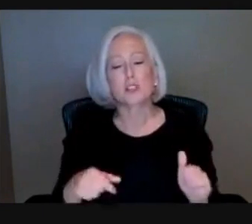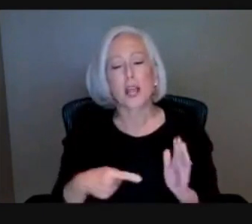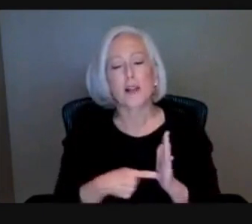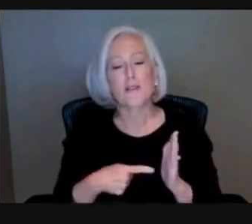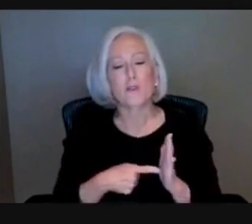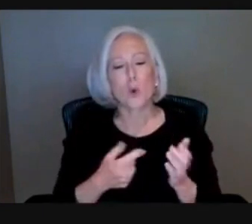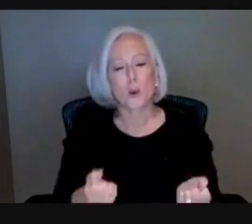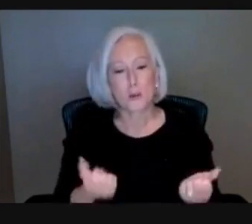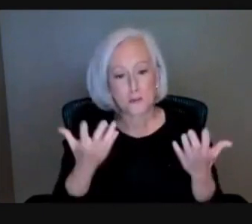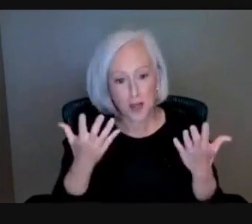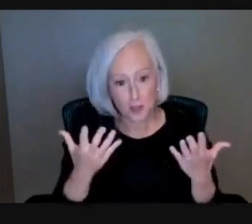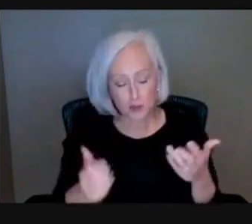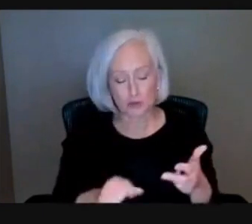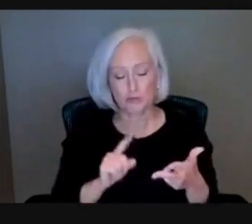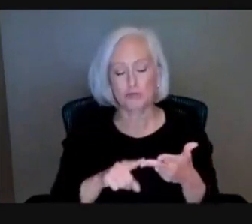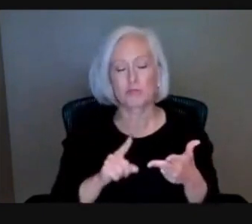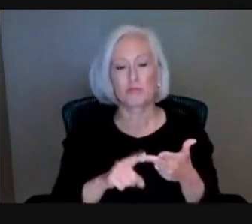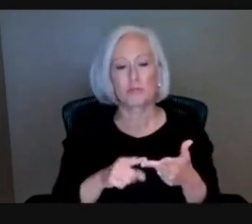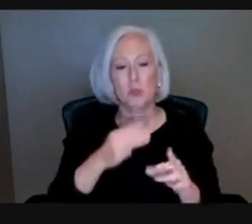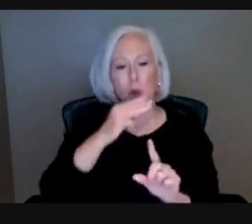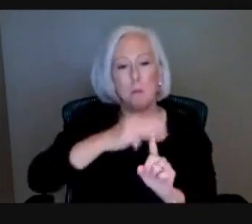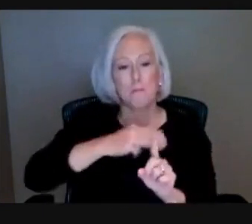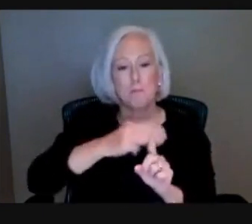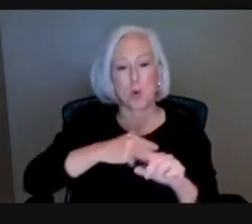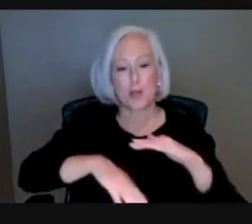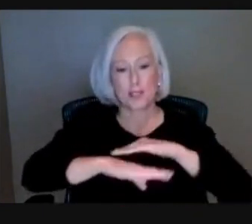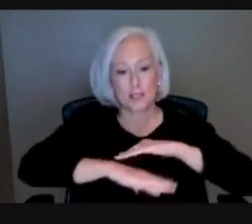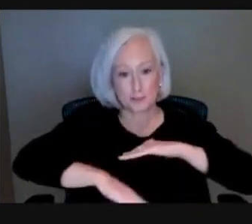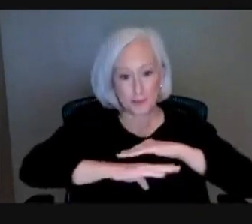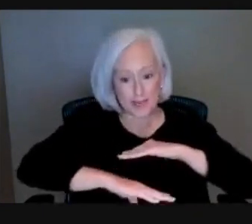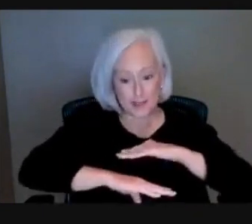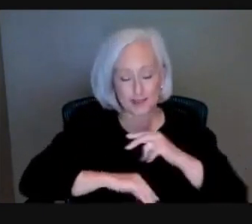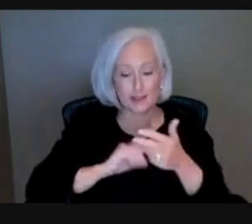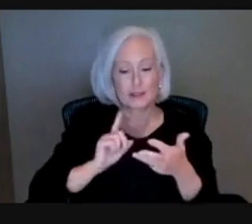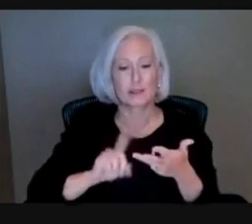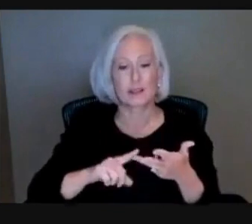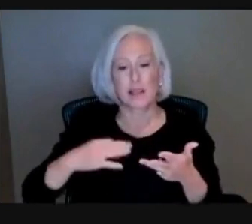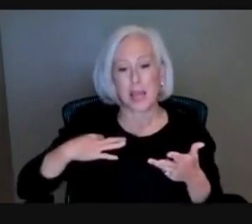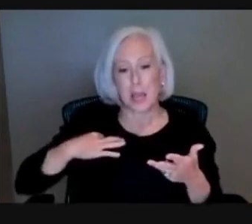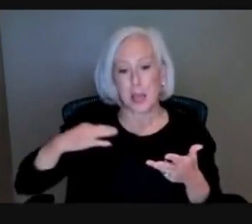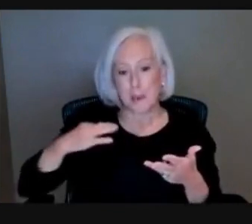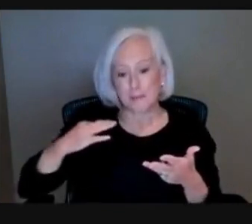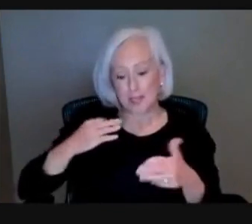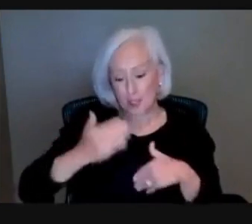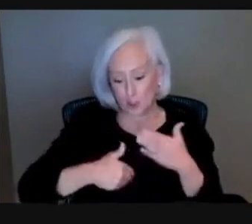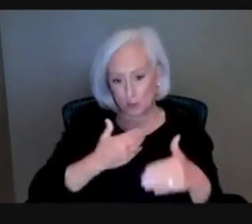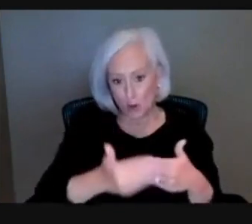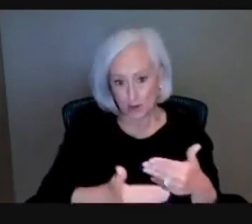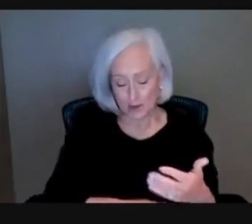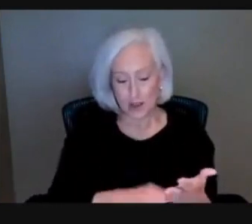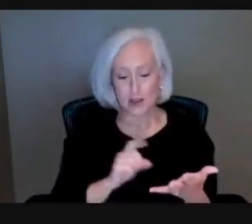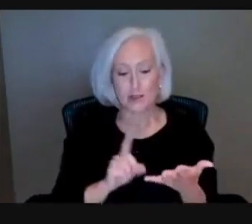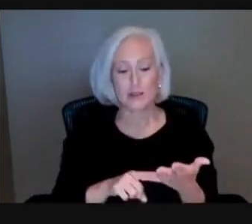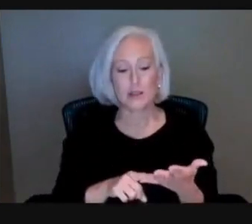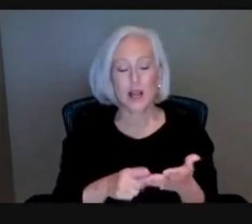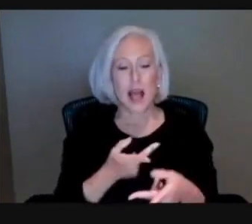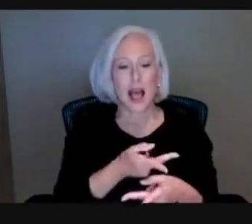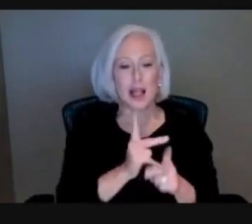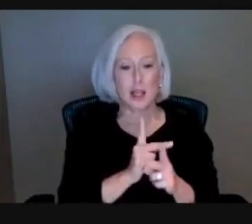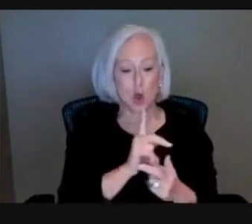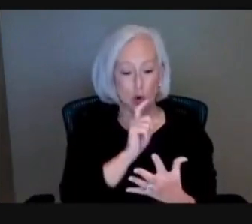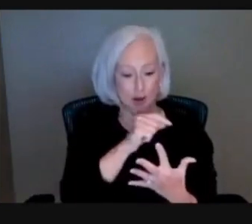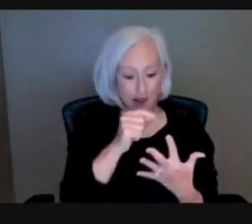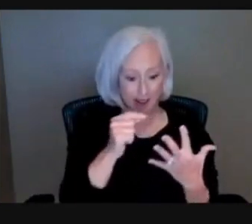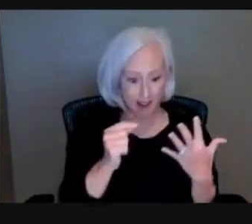mortgage basics and the application process, and understand your loan options, hopefully get a pre-approval, and